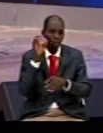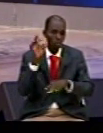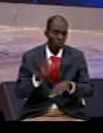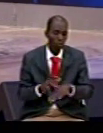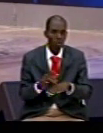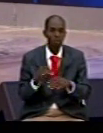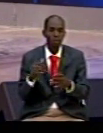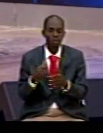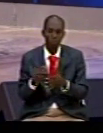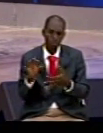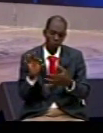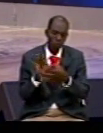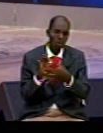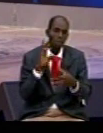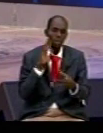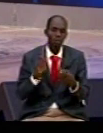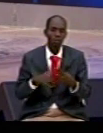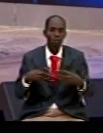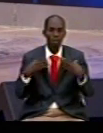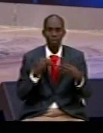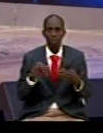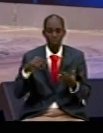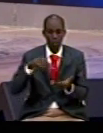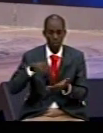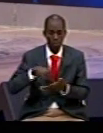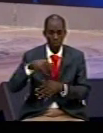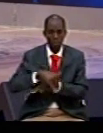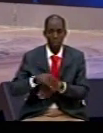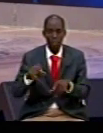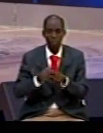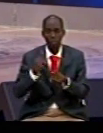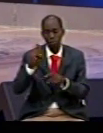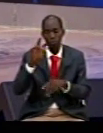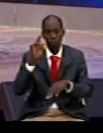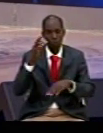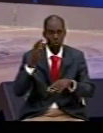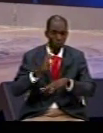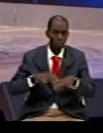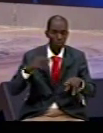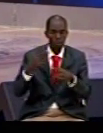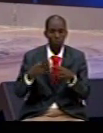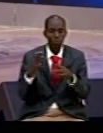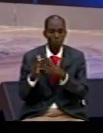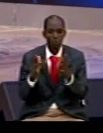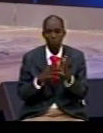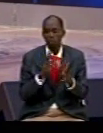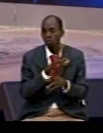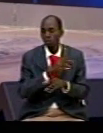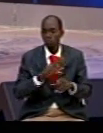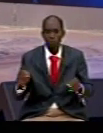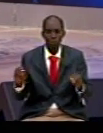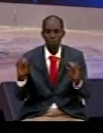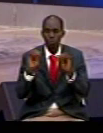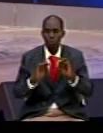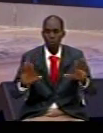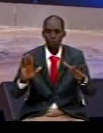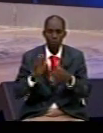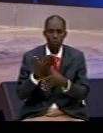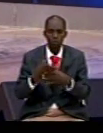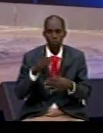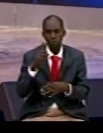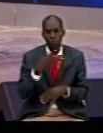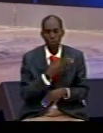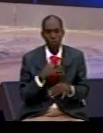And tonight, as we mentioned the name of Jesus, nothing between you and Jesus, no wall of demarcation, there will be